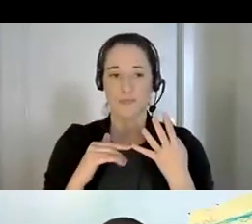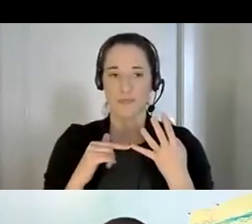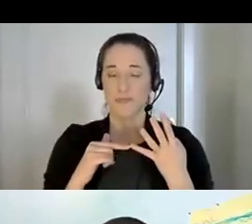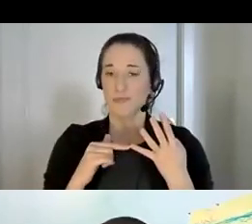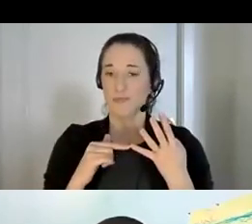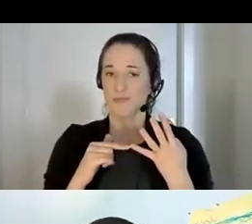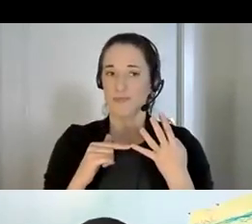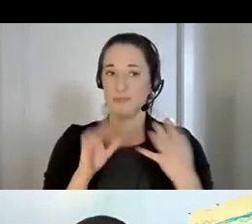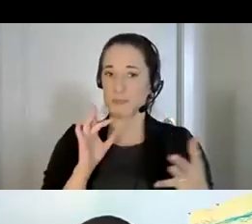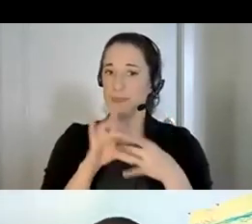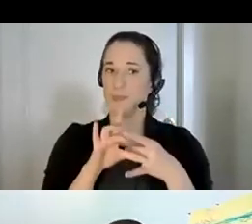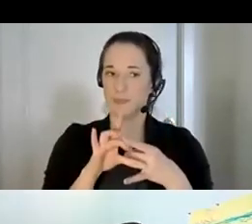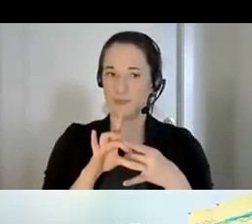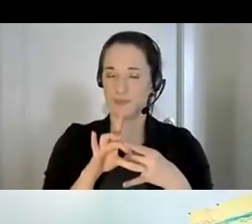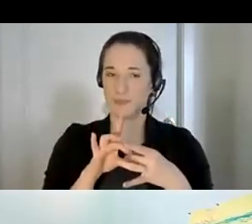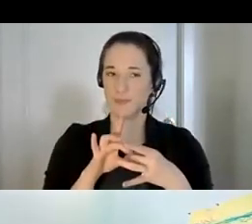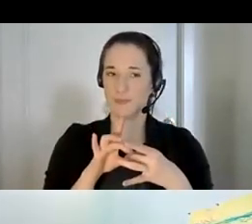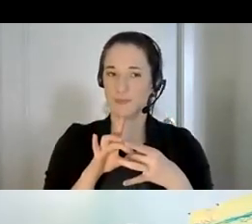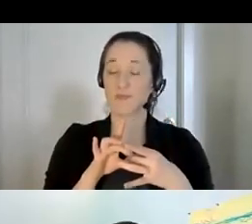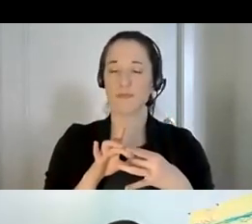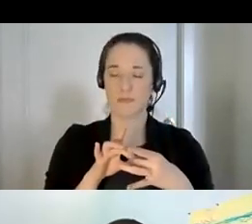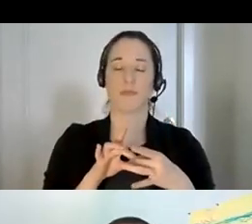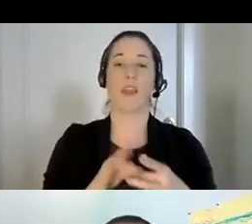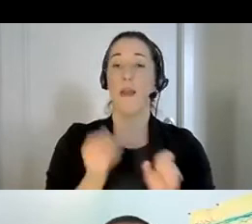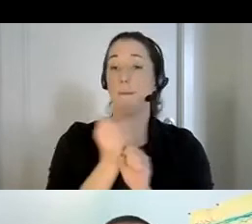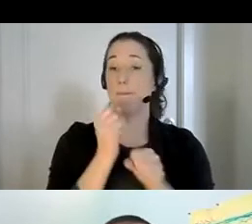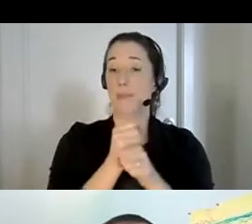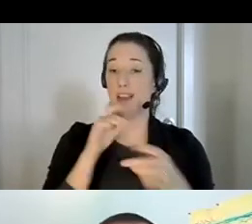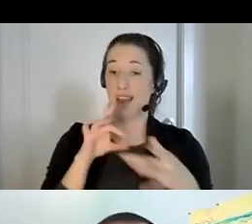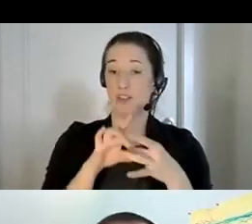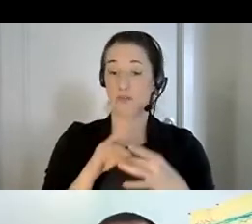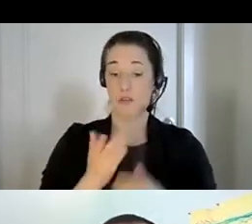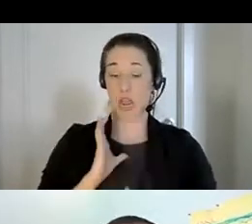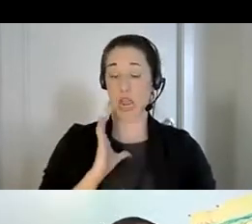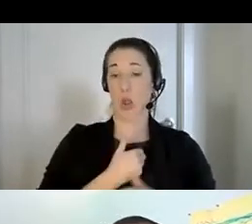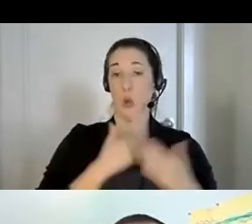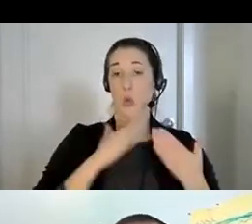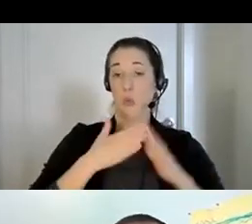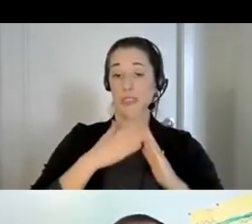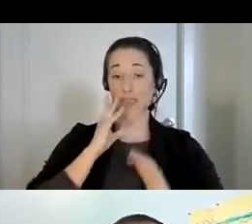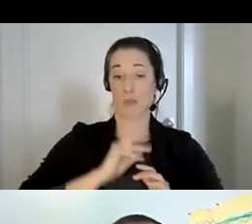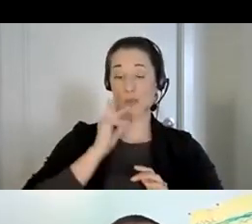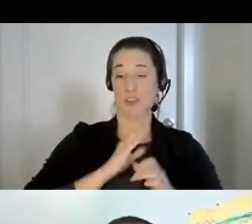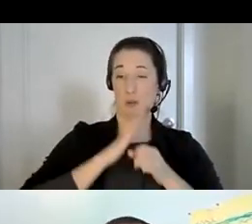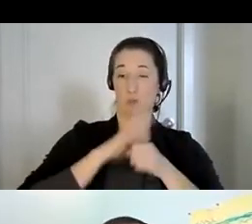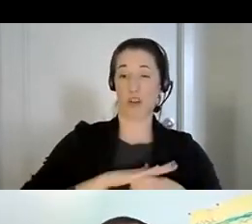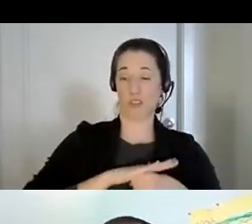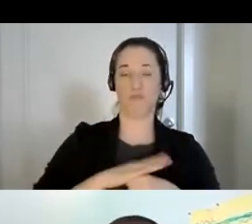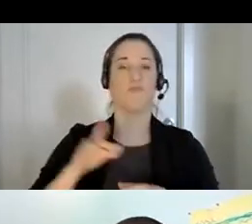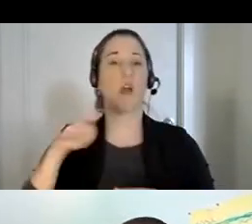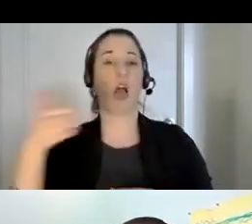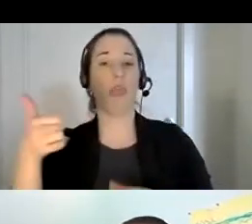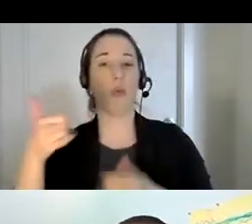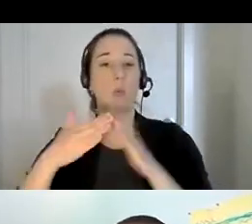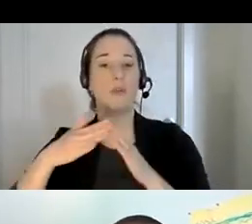connection, making connections between our community's experiences of oppression with those of other communities. This